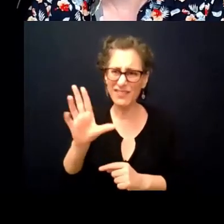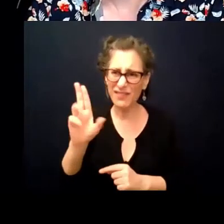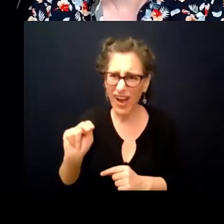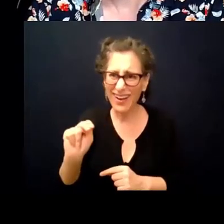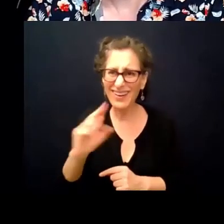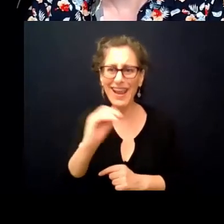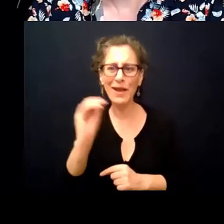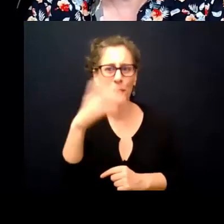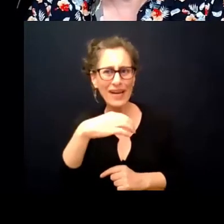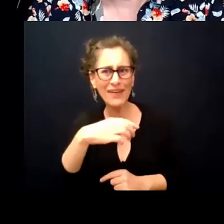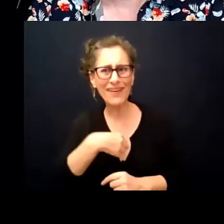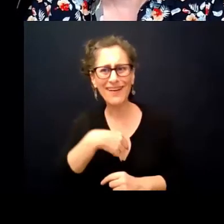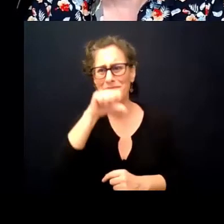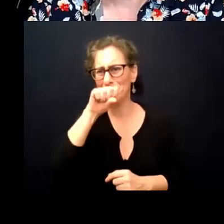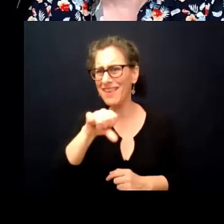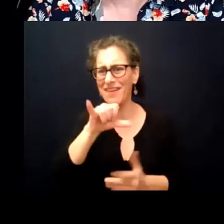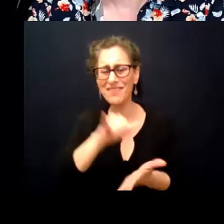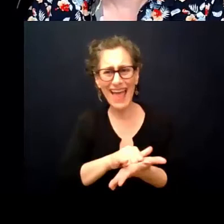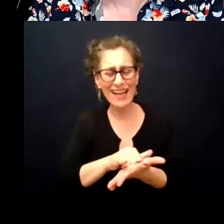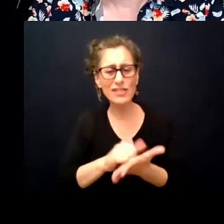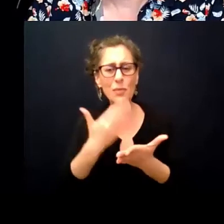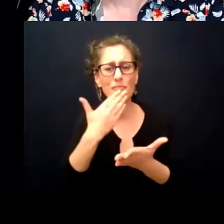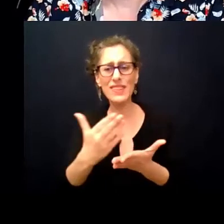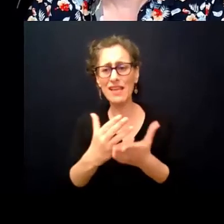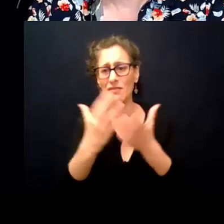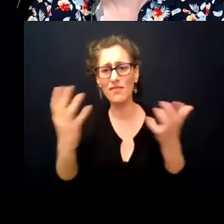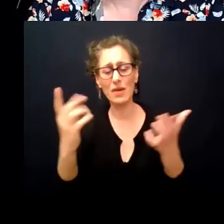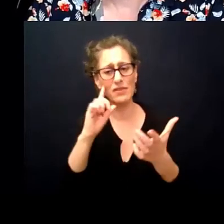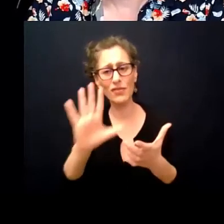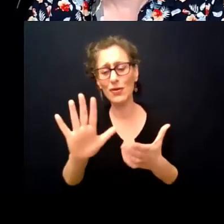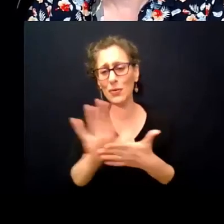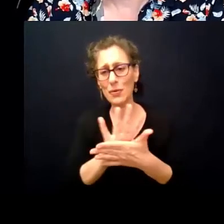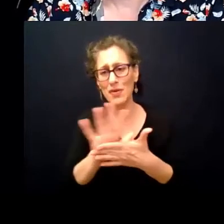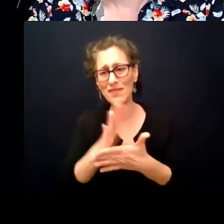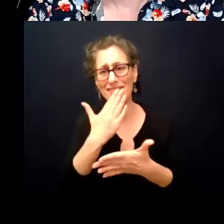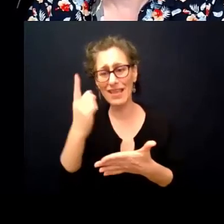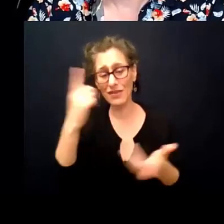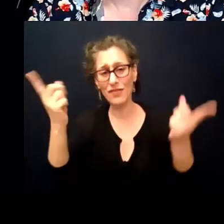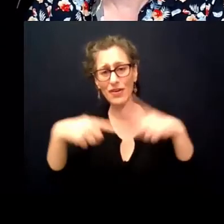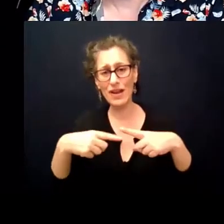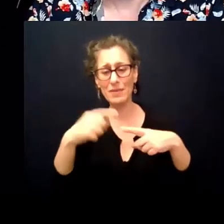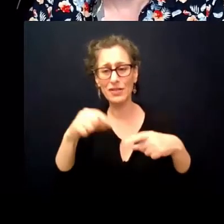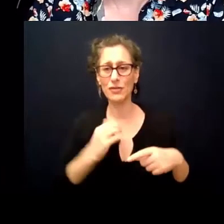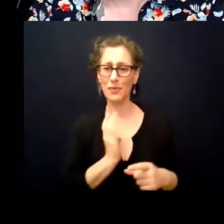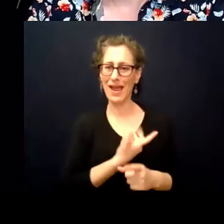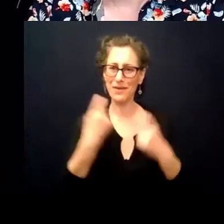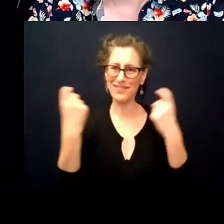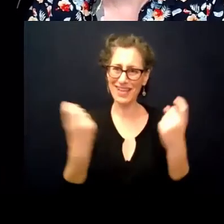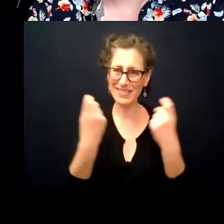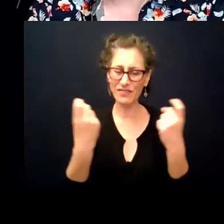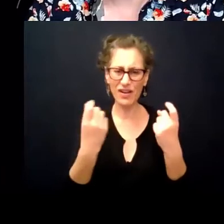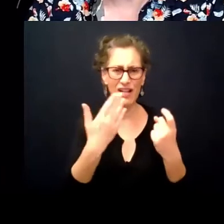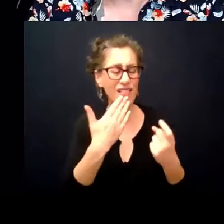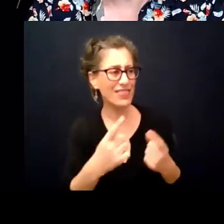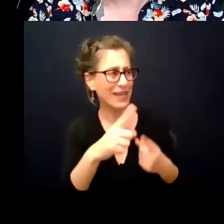I love that. So thank you very much for your movie, and thank you for coming to ReelAbilities. Yeah, thank you